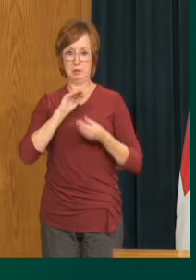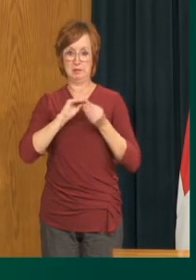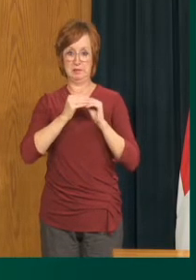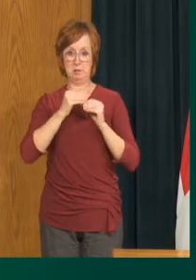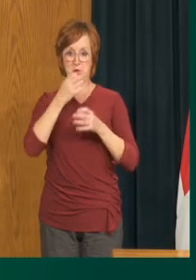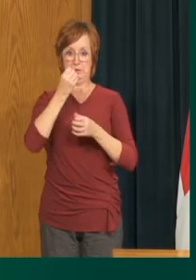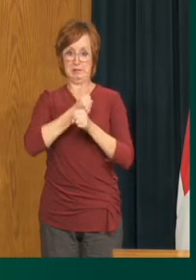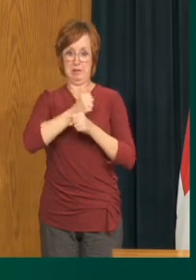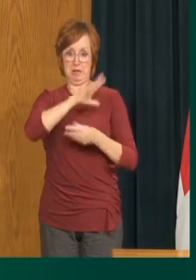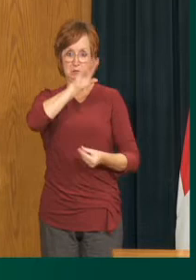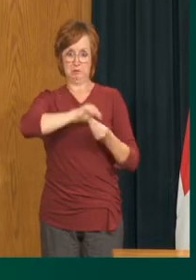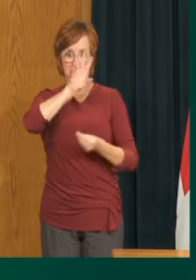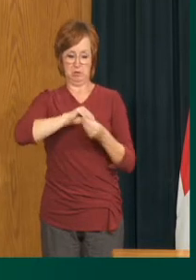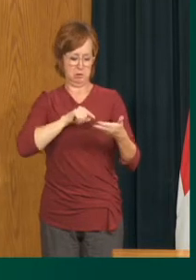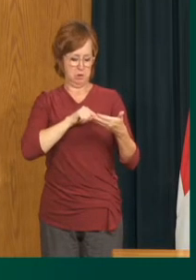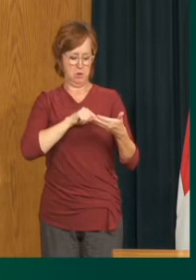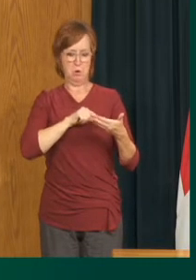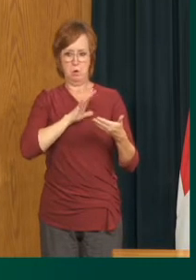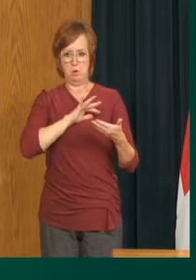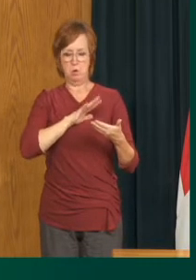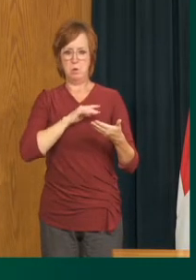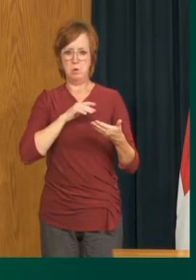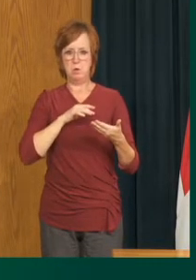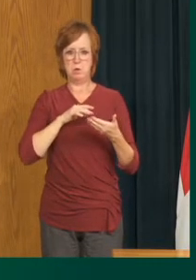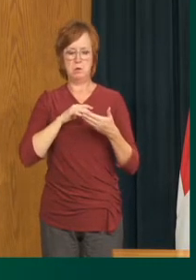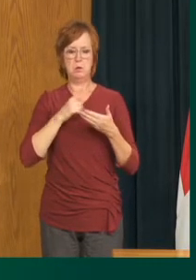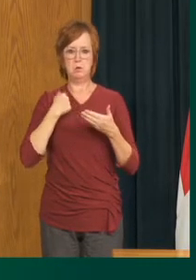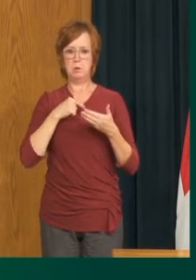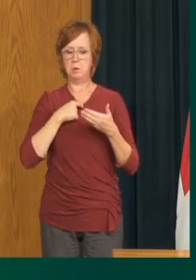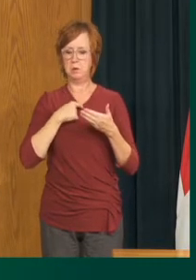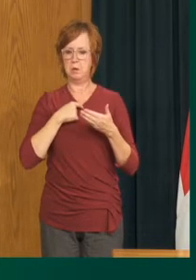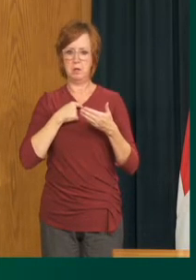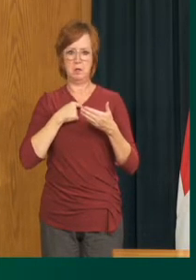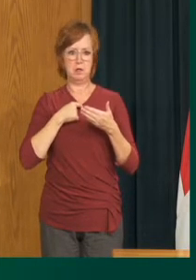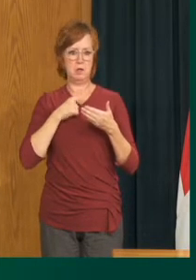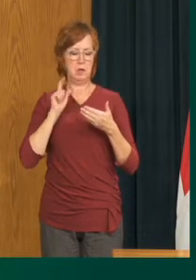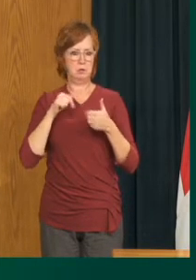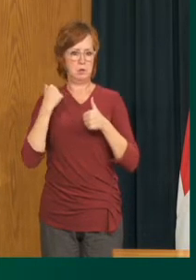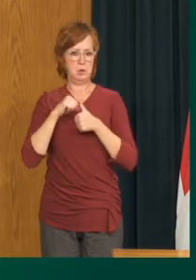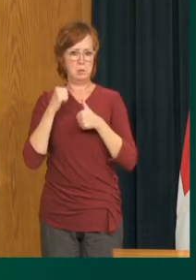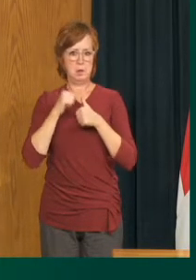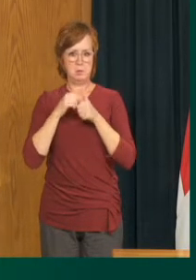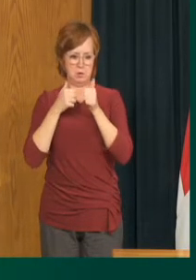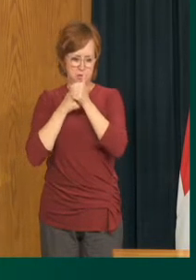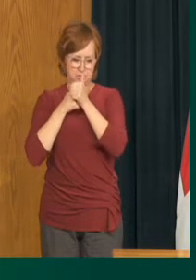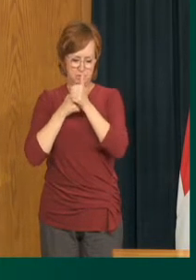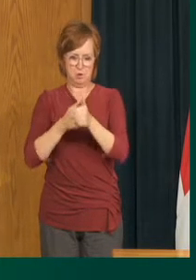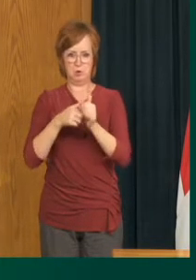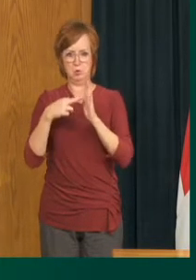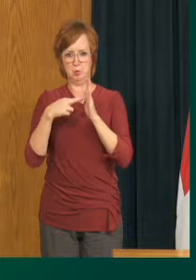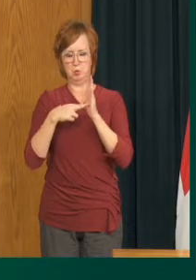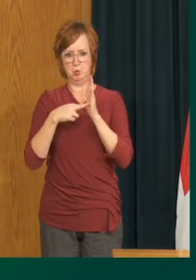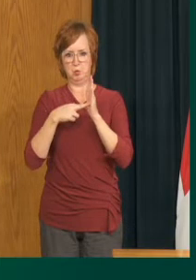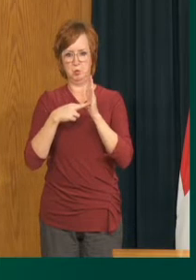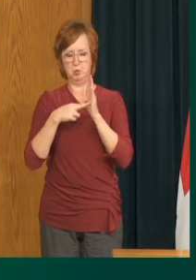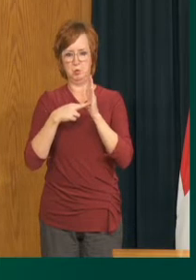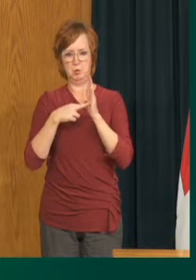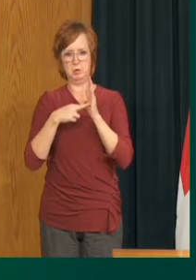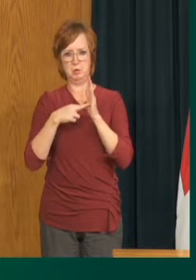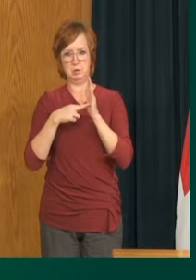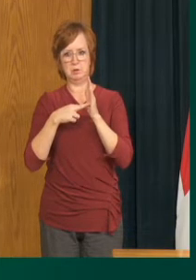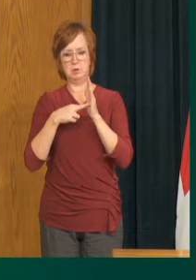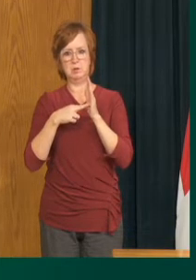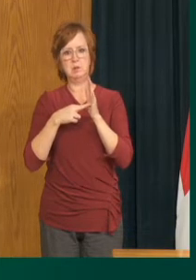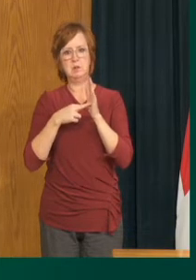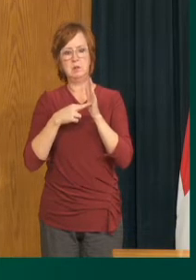personal responsibility that each of us have in following these guidelines, and most are,